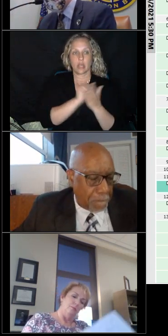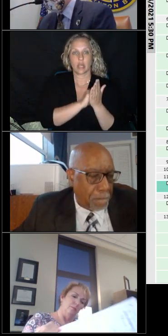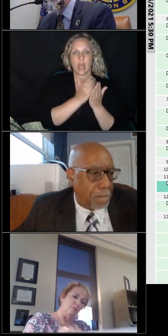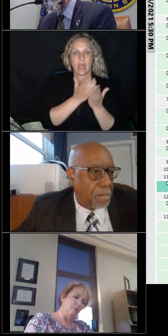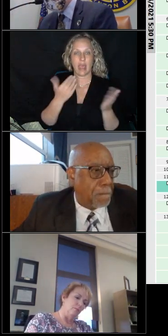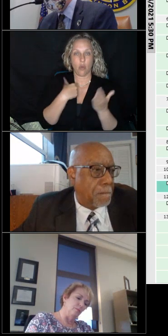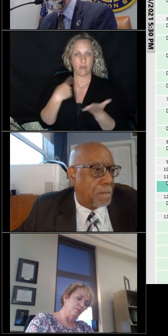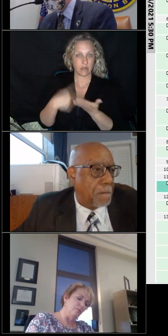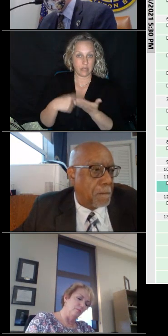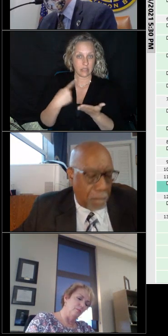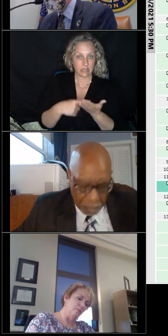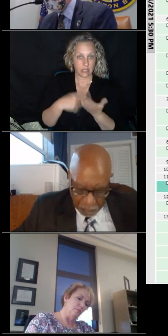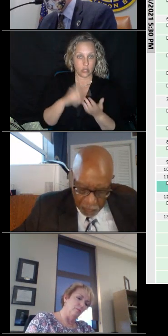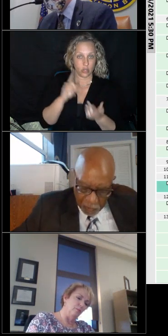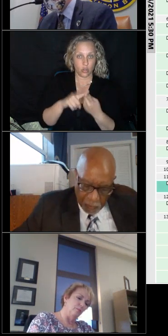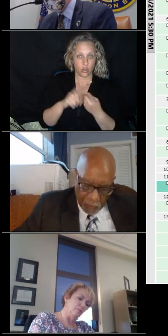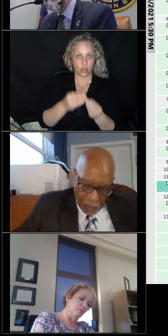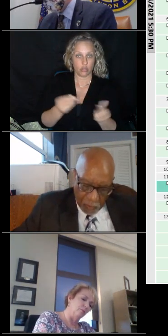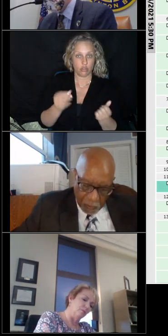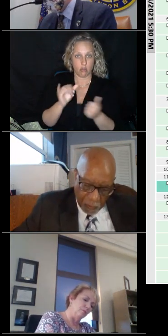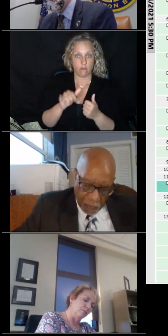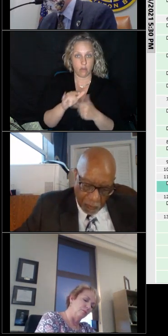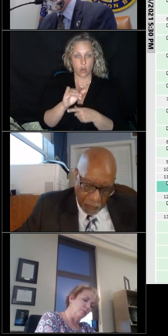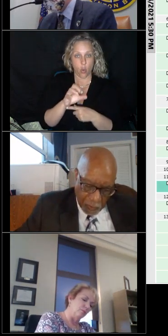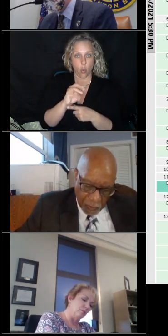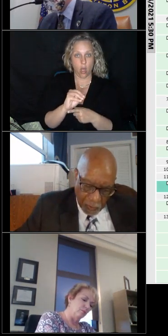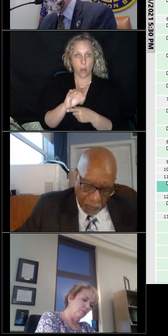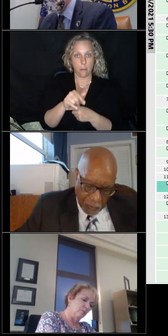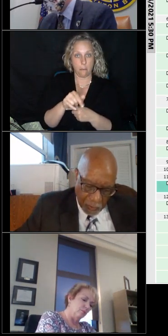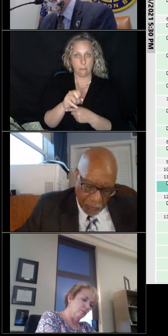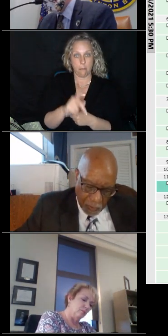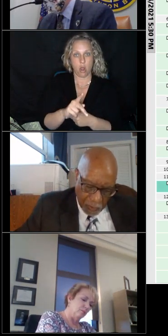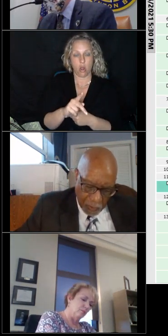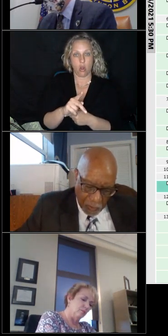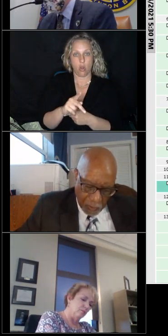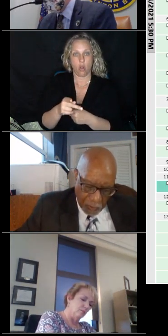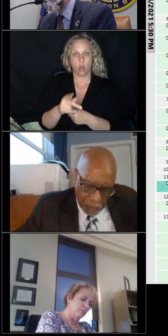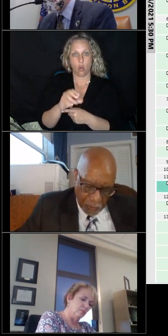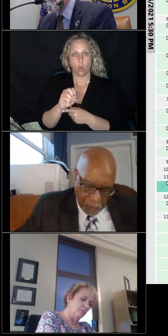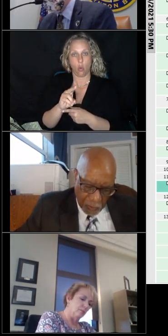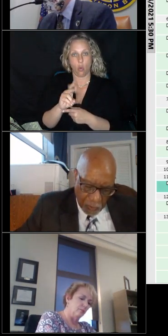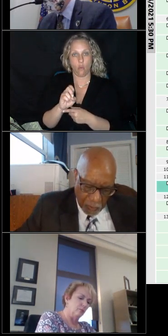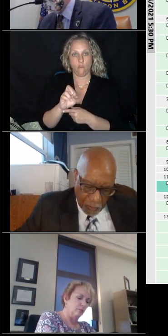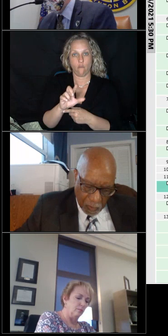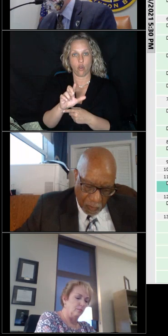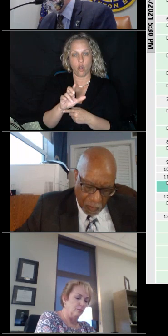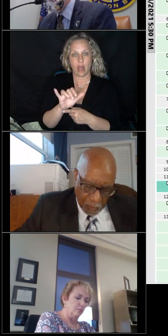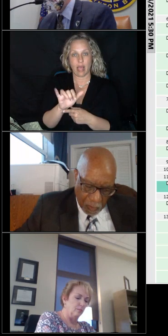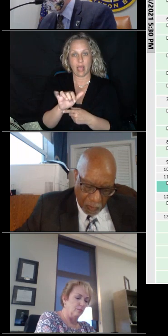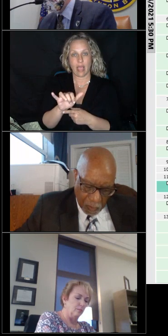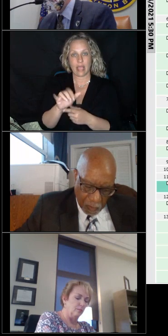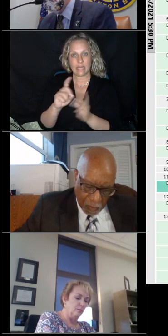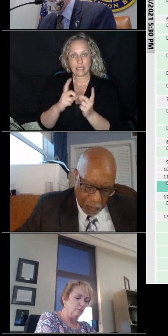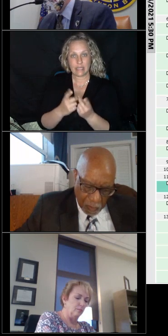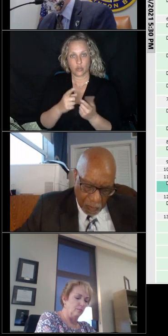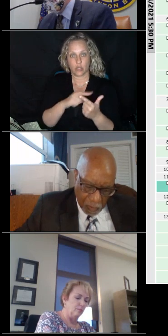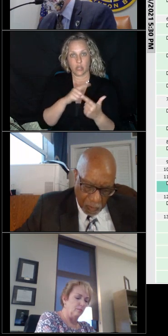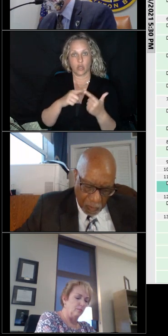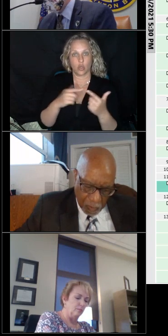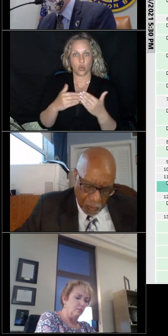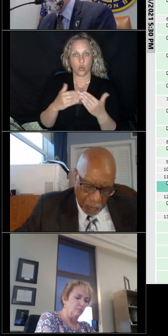a discussion to dissolve the Quantum Park Overlay Development District. We have a discussion regarding new